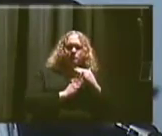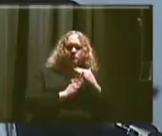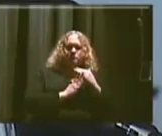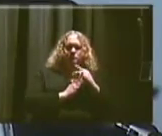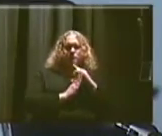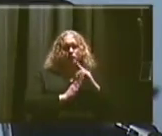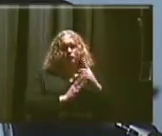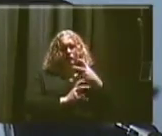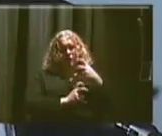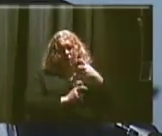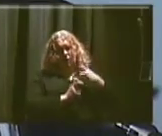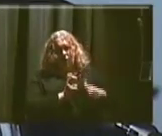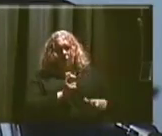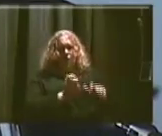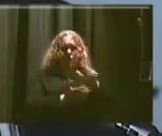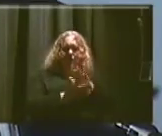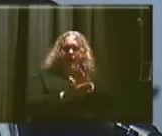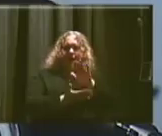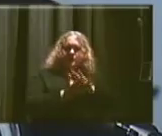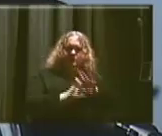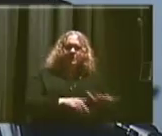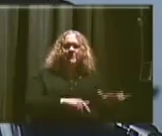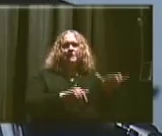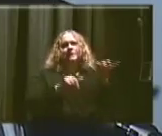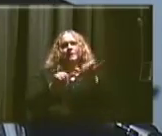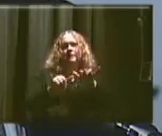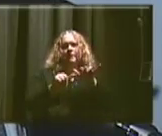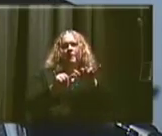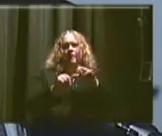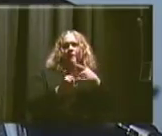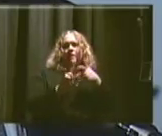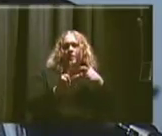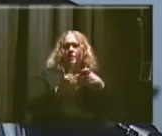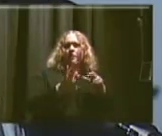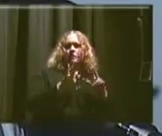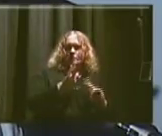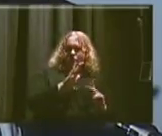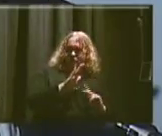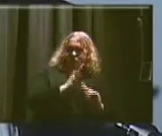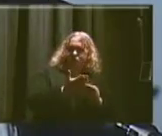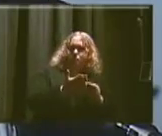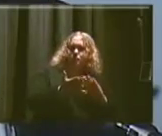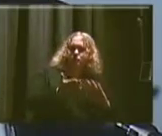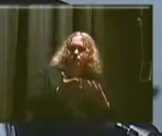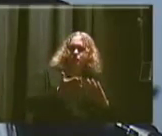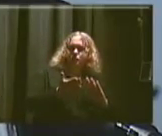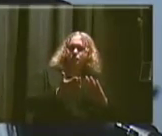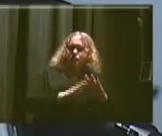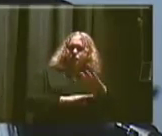rigorous academic standards that we are asking our kindergarten students